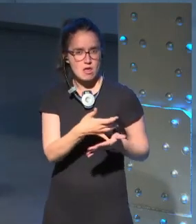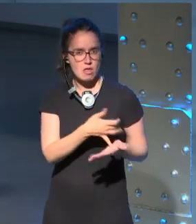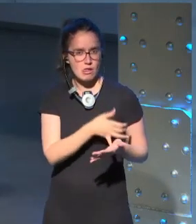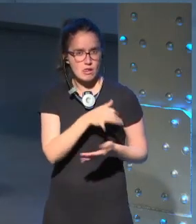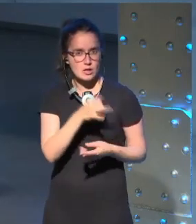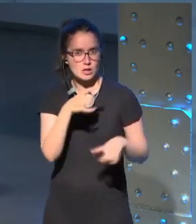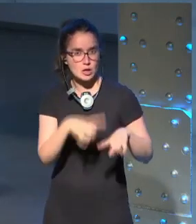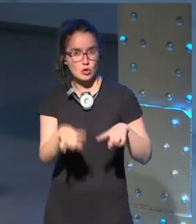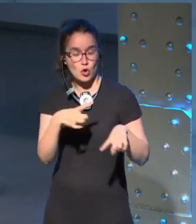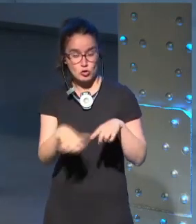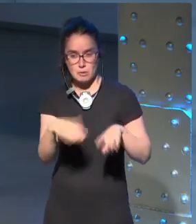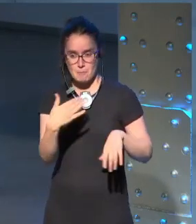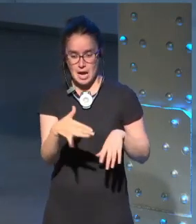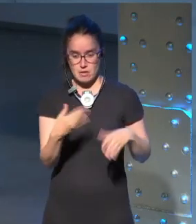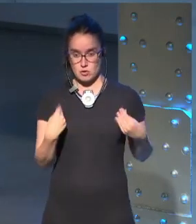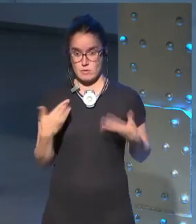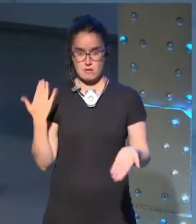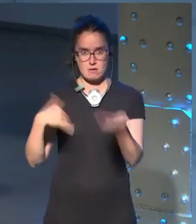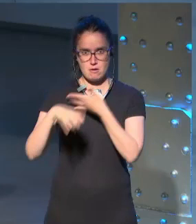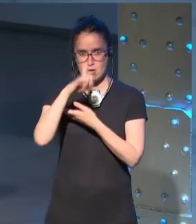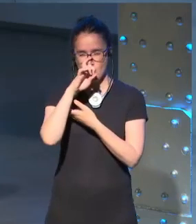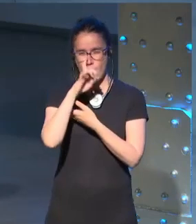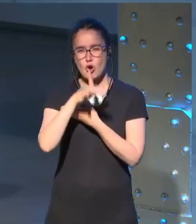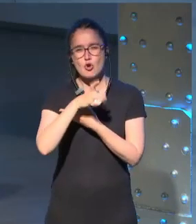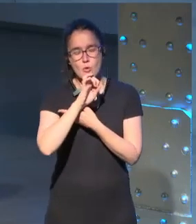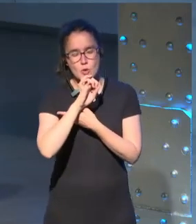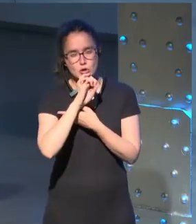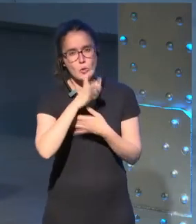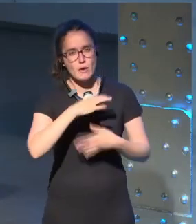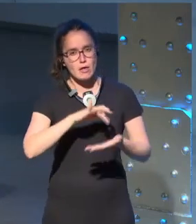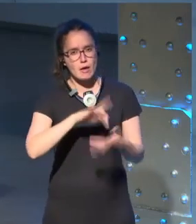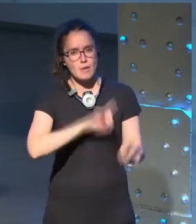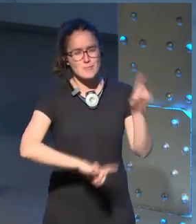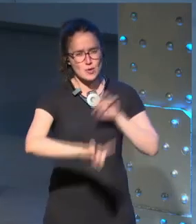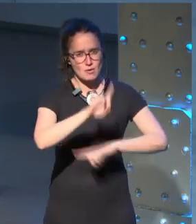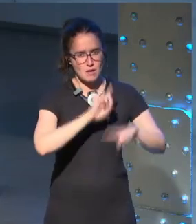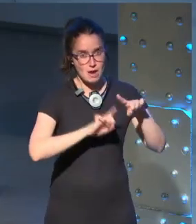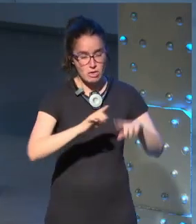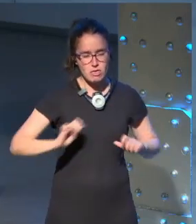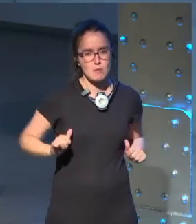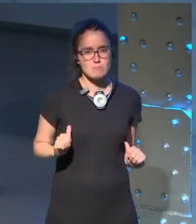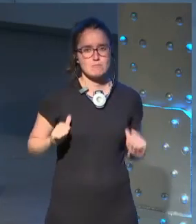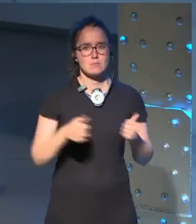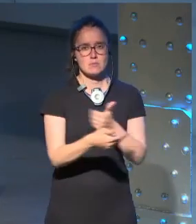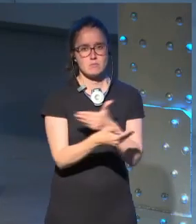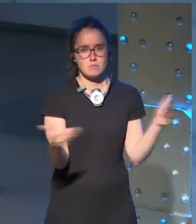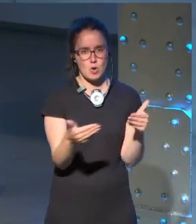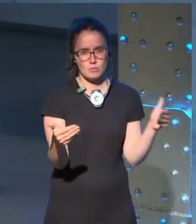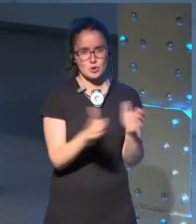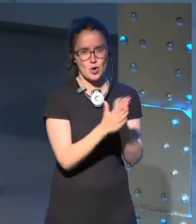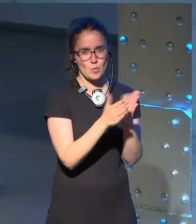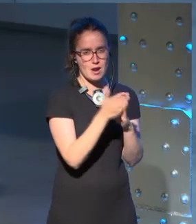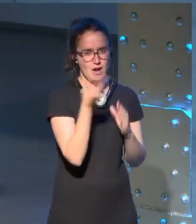him. So it started with that. And I figured, okay, who would that person be who